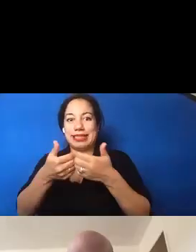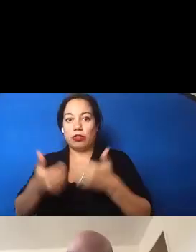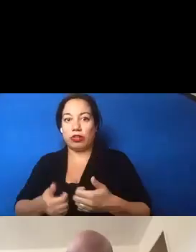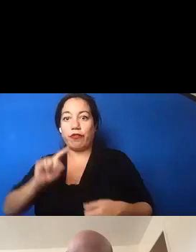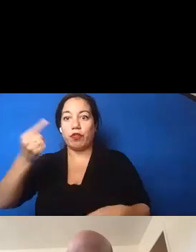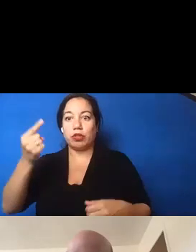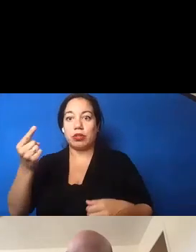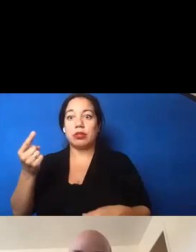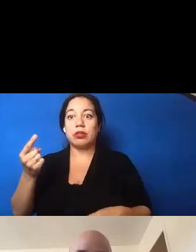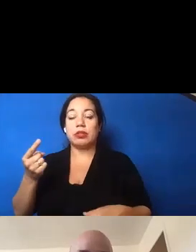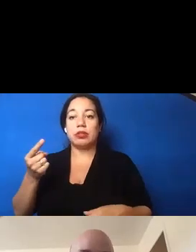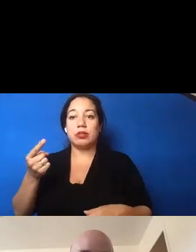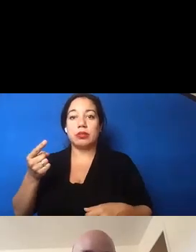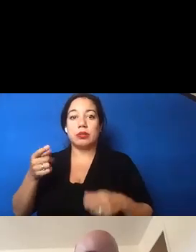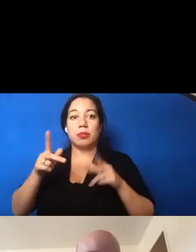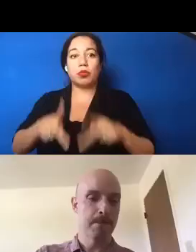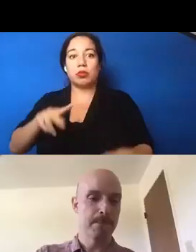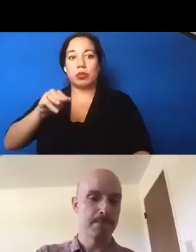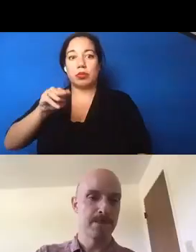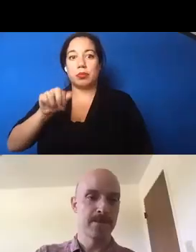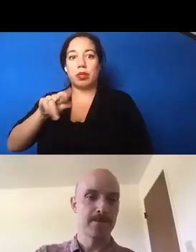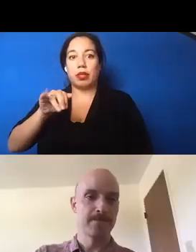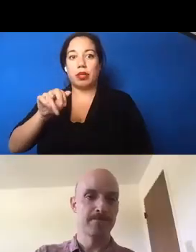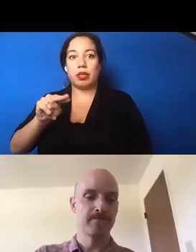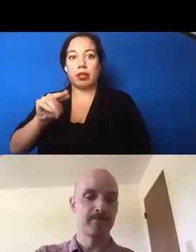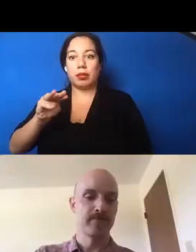is Marianne Mandache.